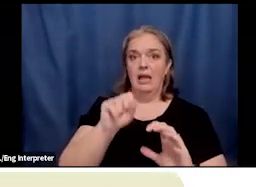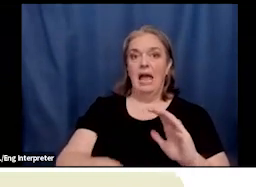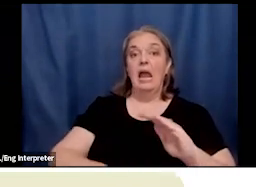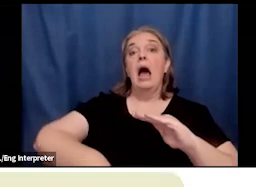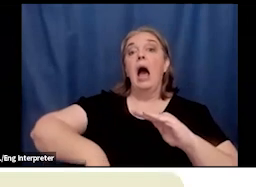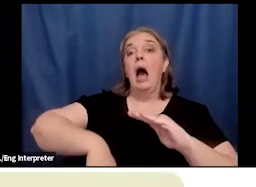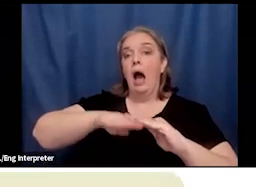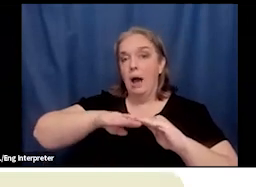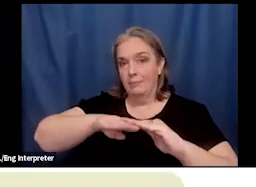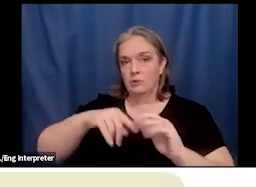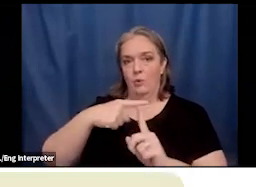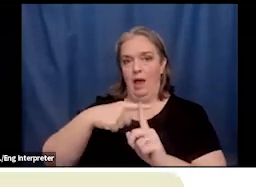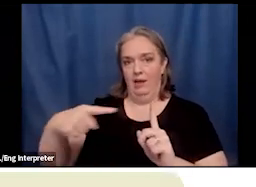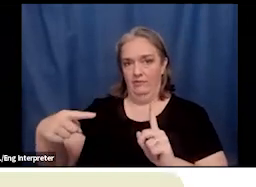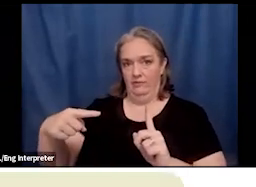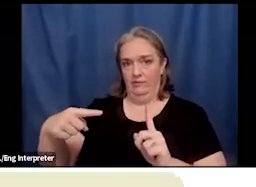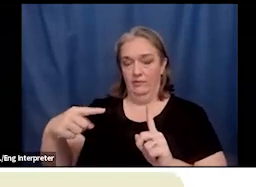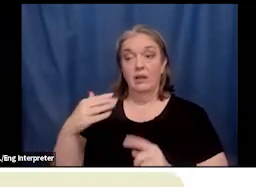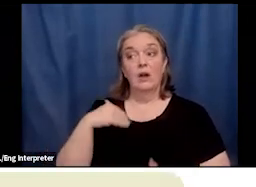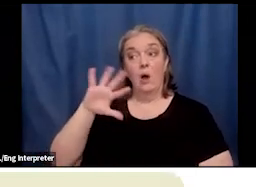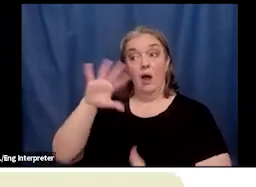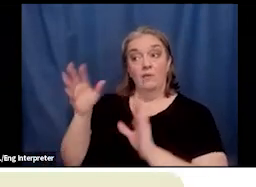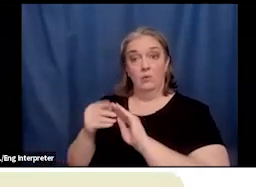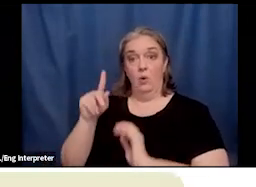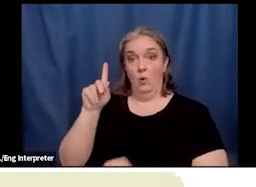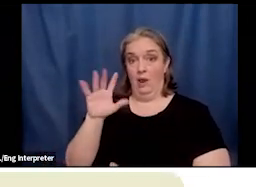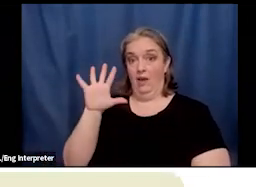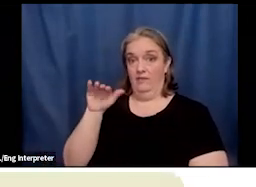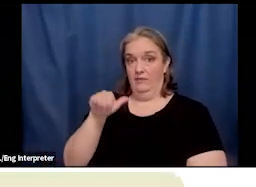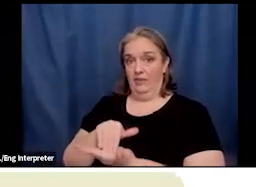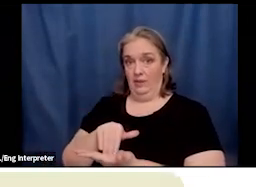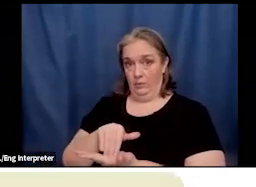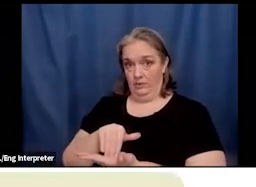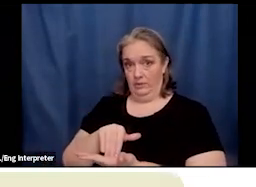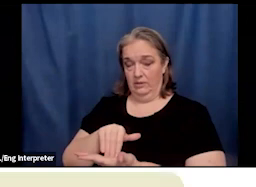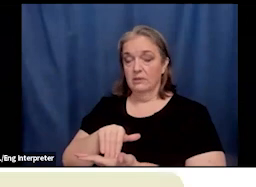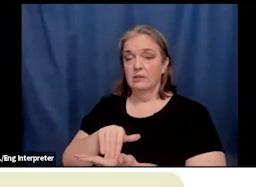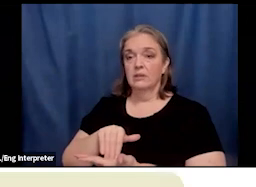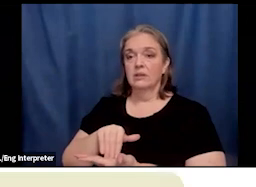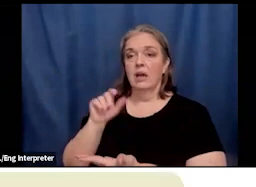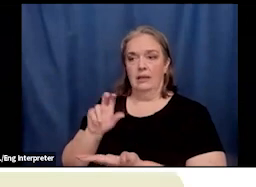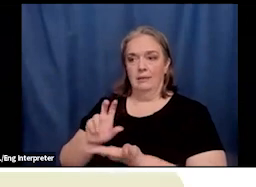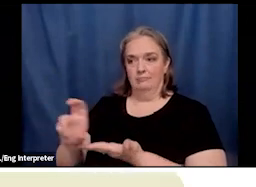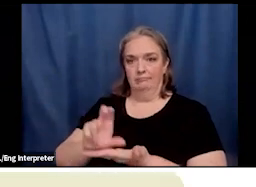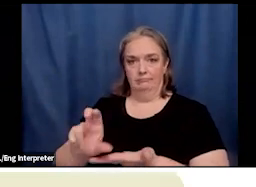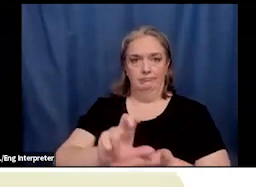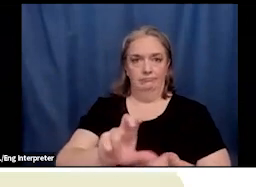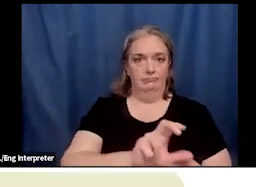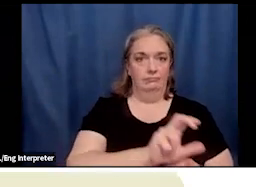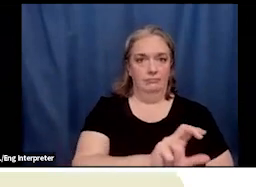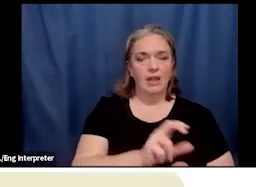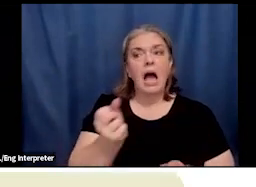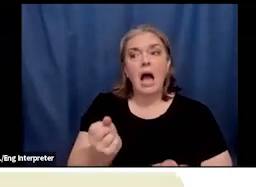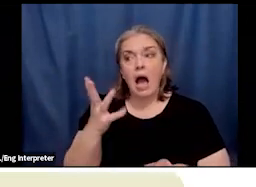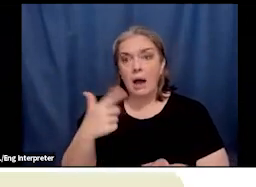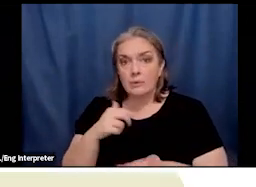$150,000 to be distributed among selected projects, although that funding amount will vary based on the number of applications we